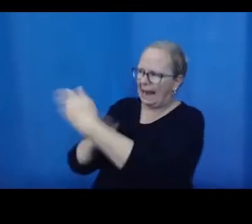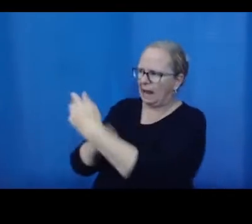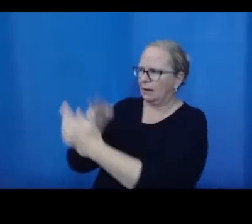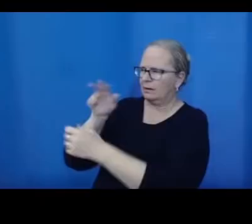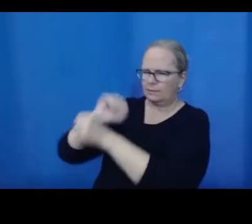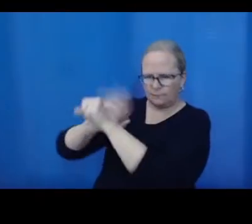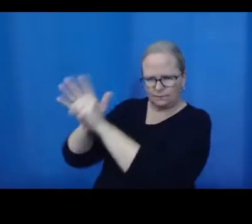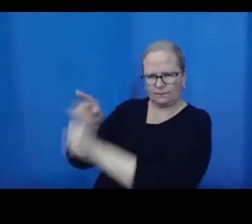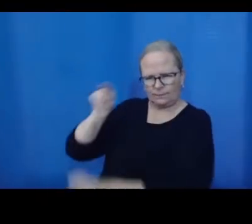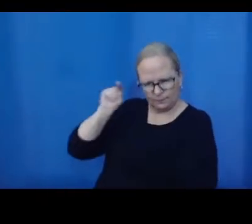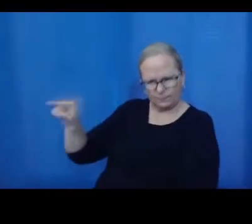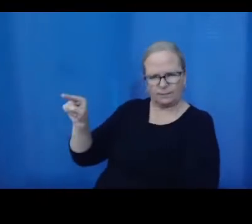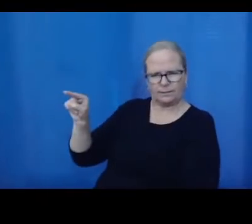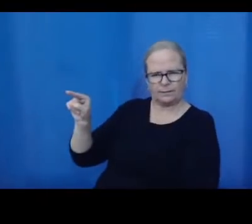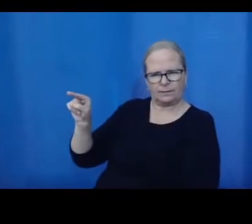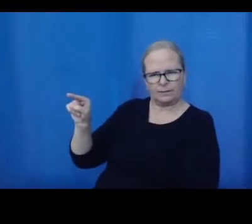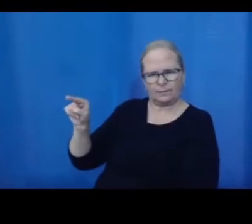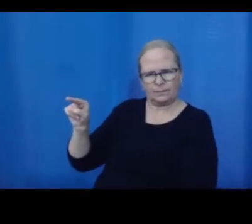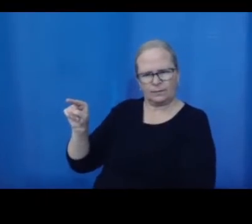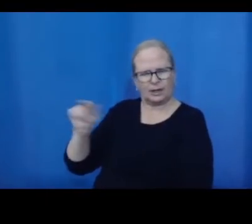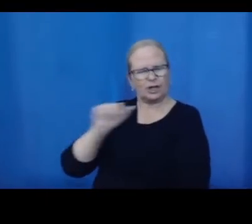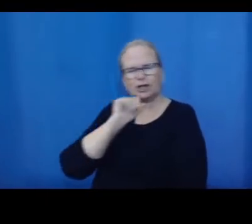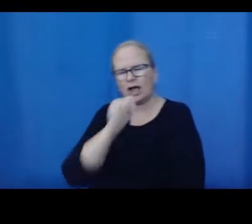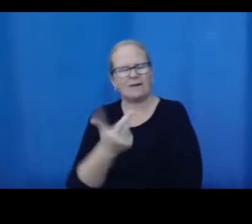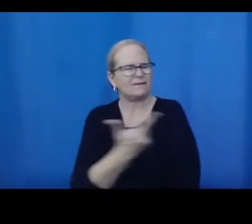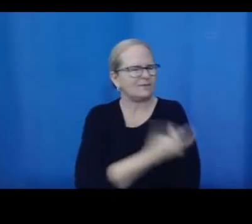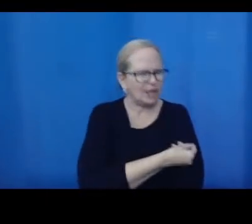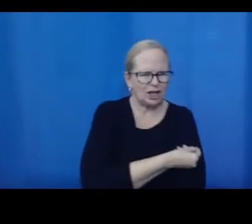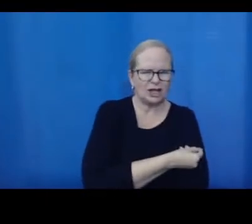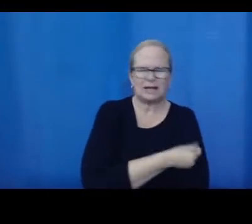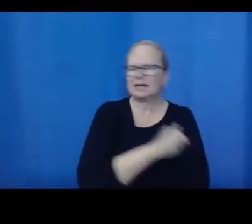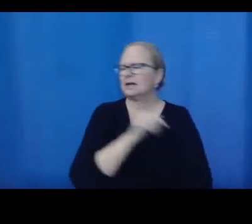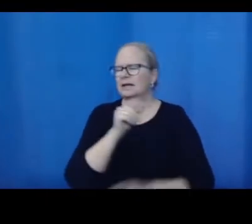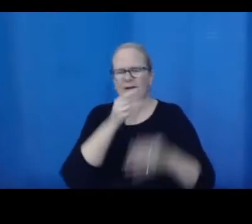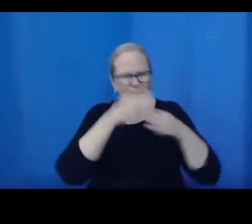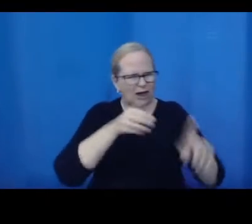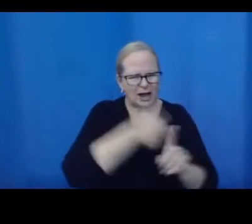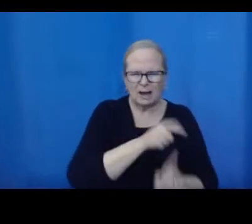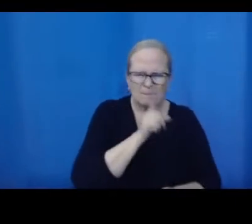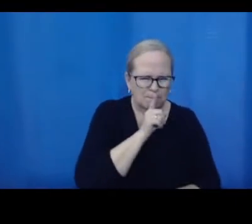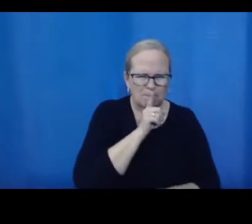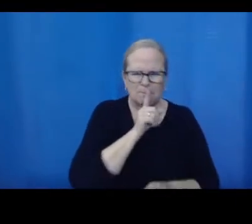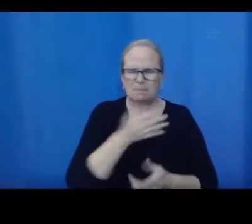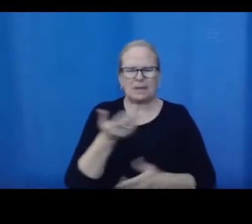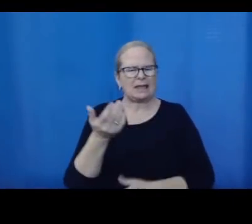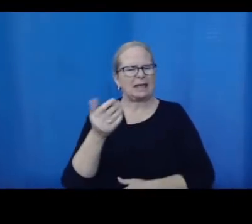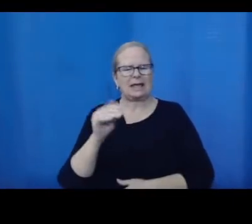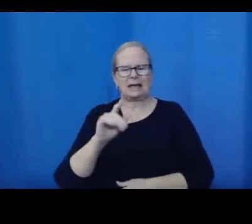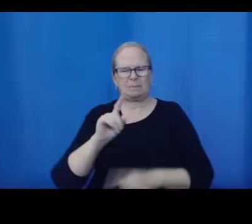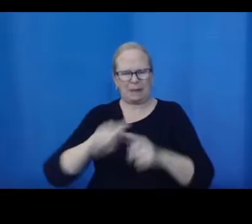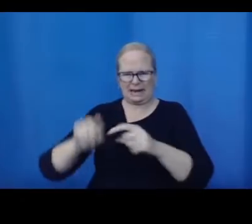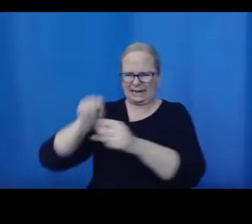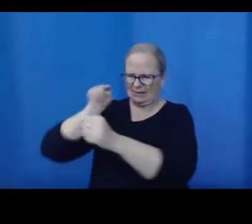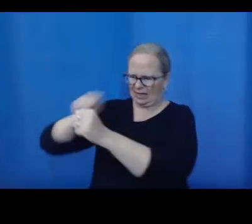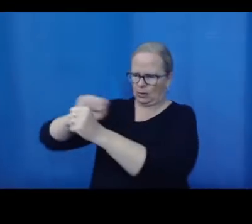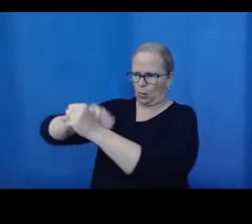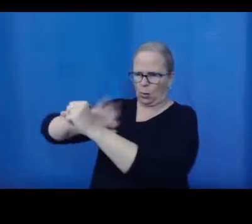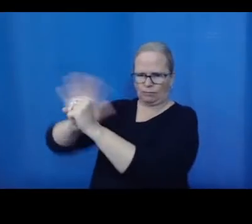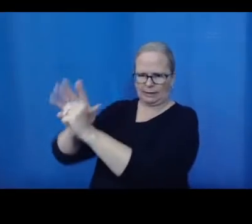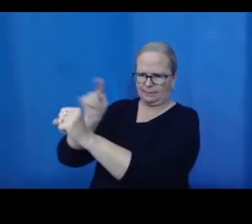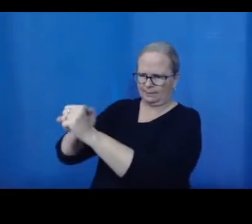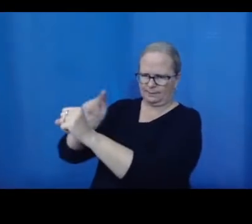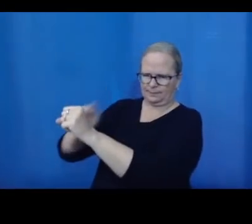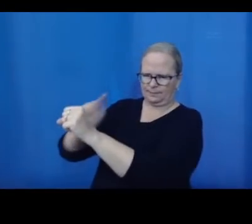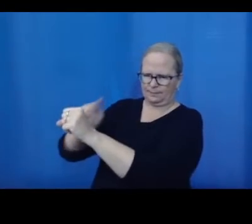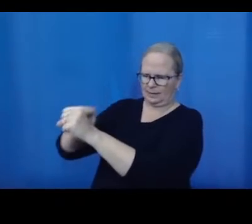created. Until we can look at it and say, this thing needs to stop, we're going to do for each other what it takes to protect each other, to move